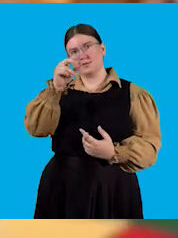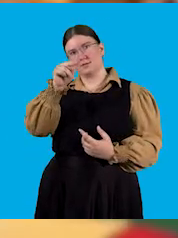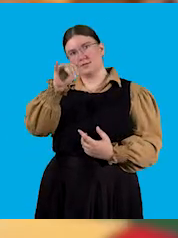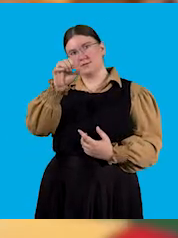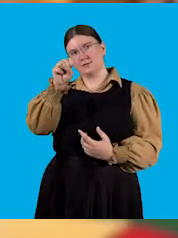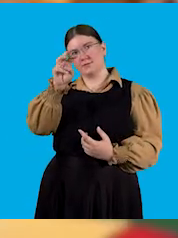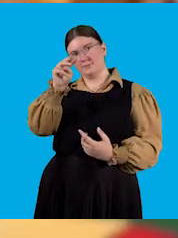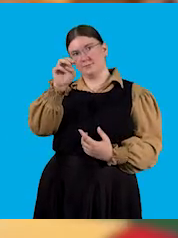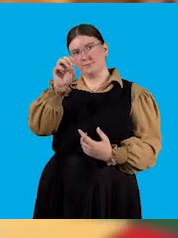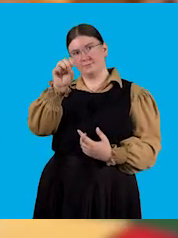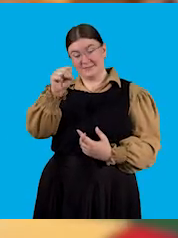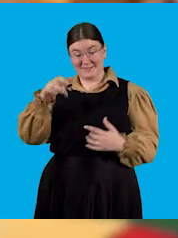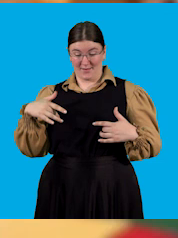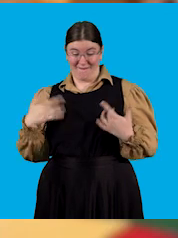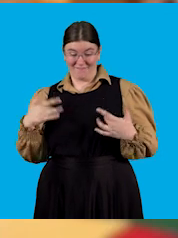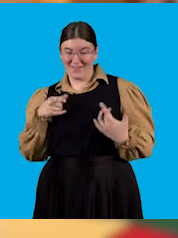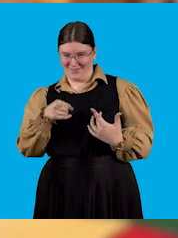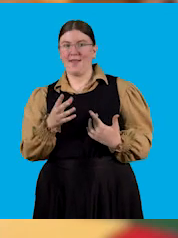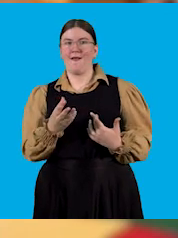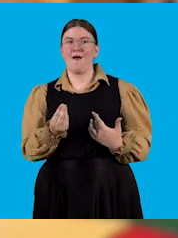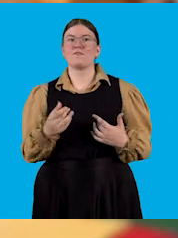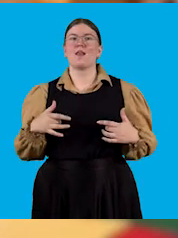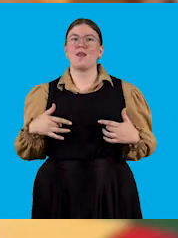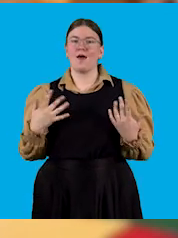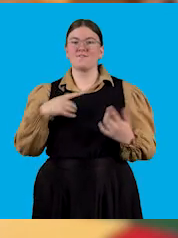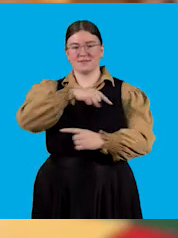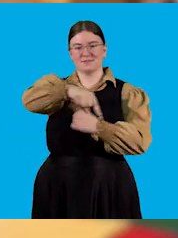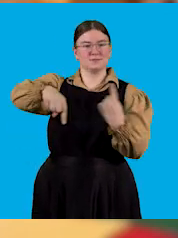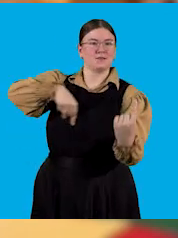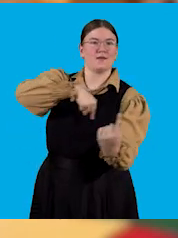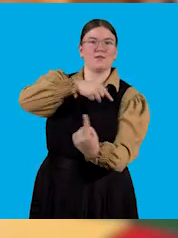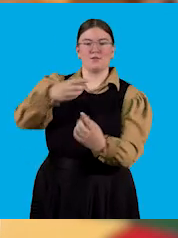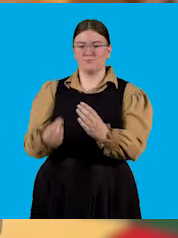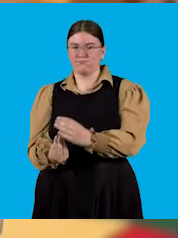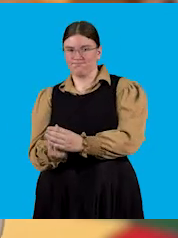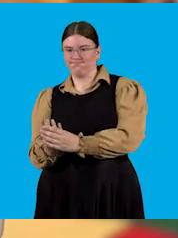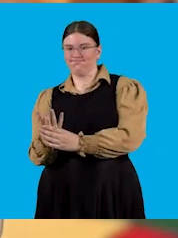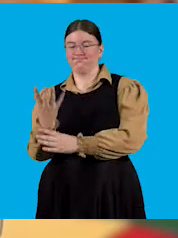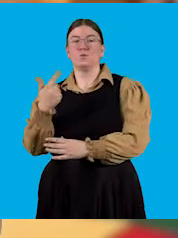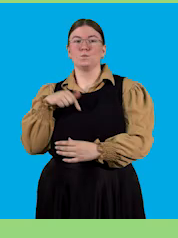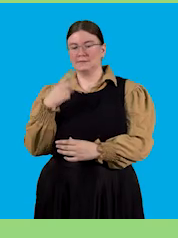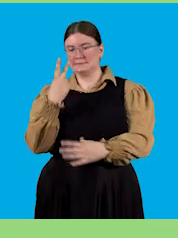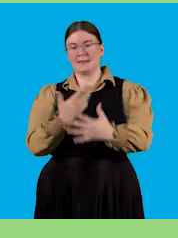life cycles, we are going to look at the life cycle of a butterfly.